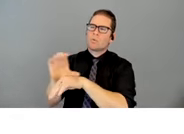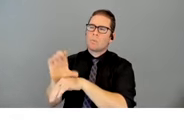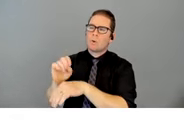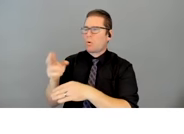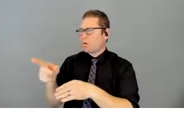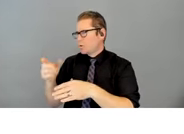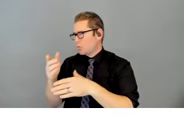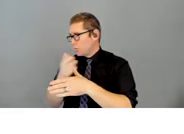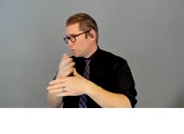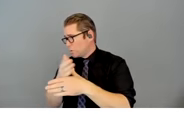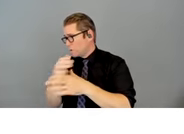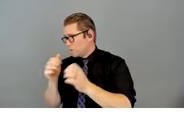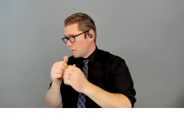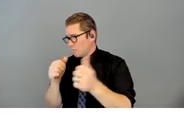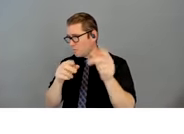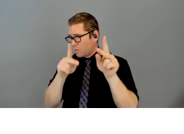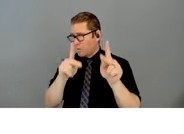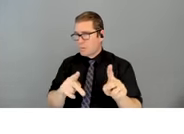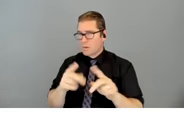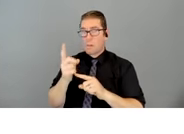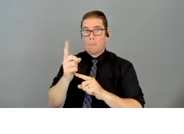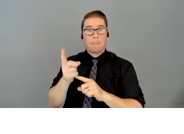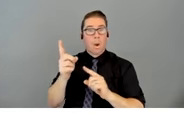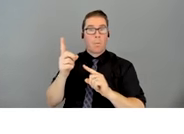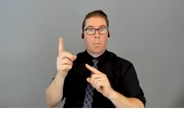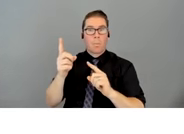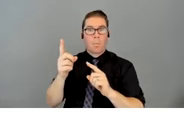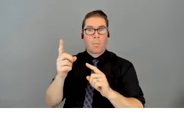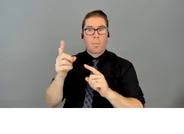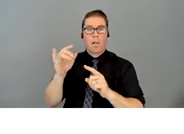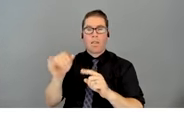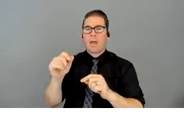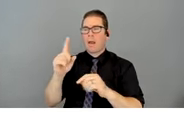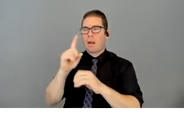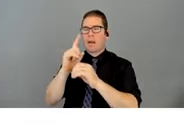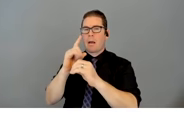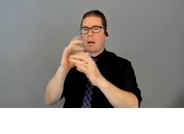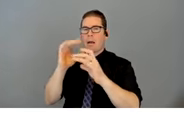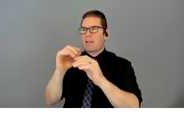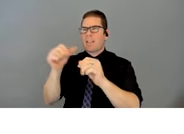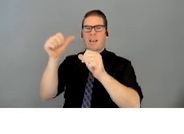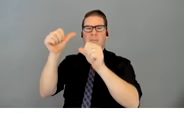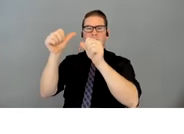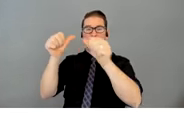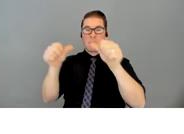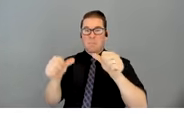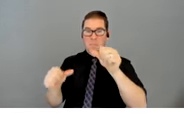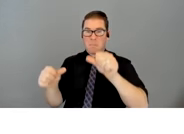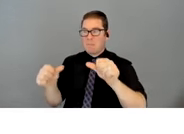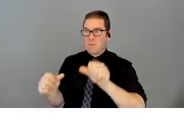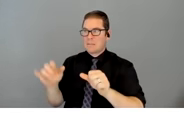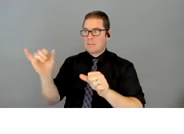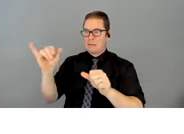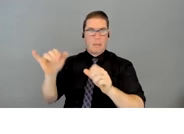with anyone? And suddenly the pieces of the puzzle start coming apart. And then I can